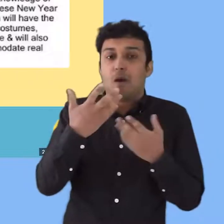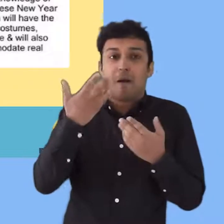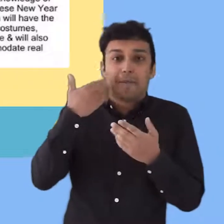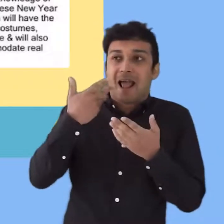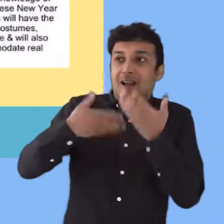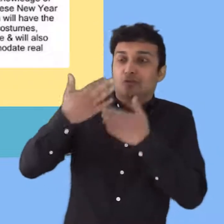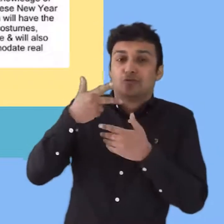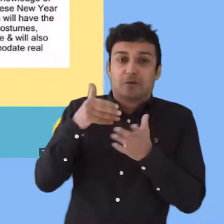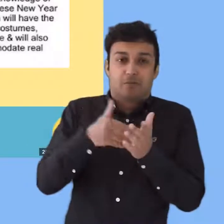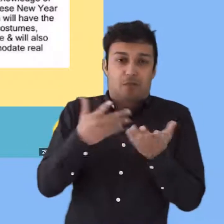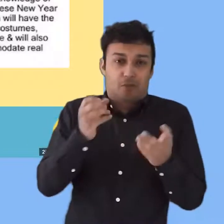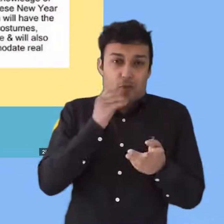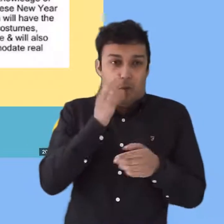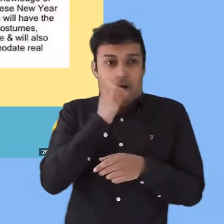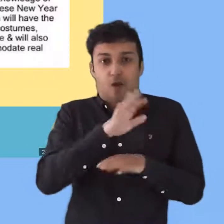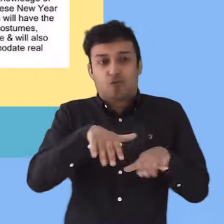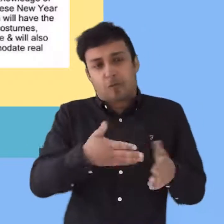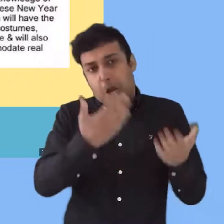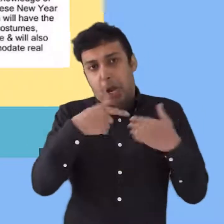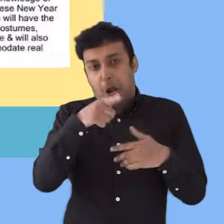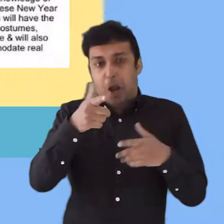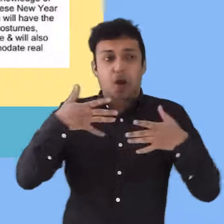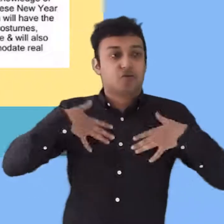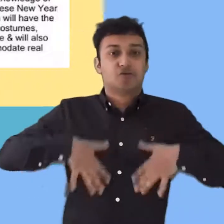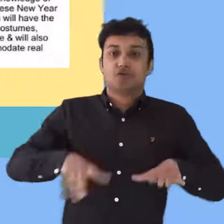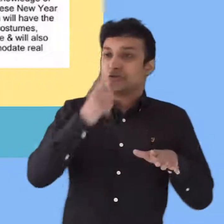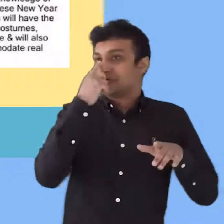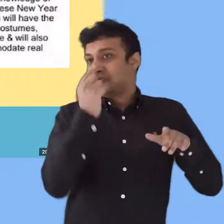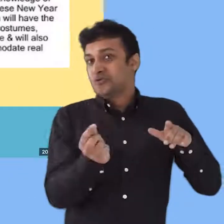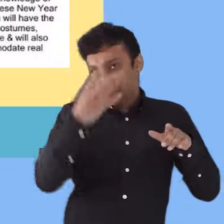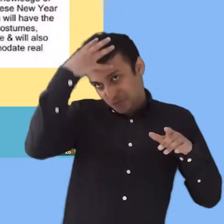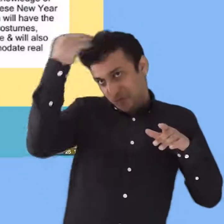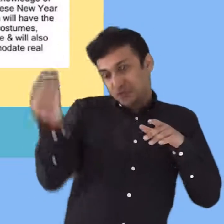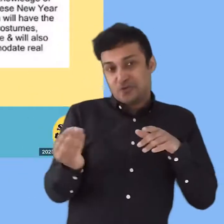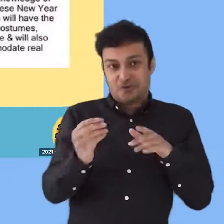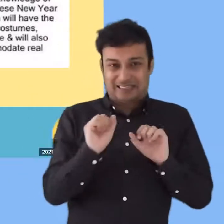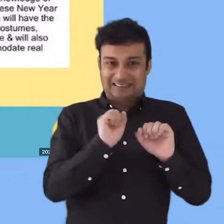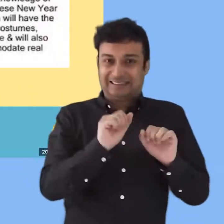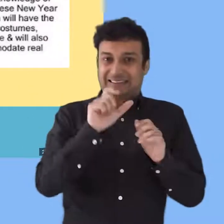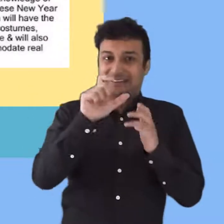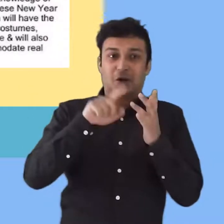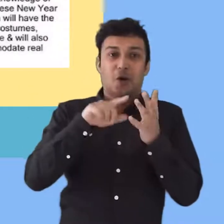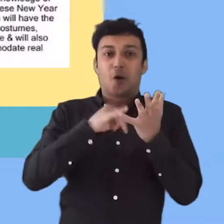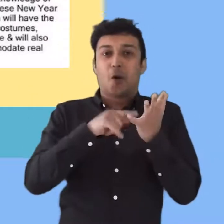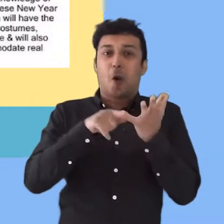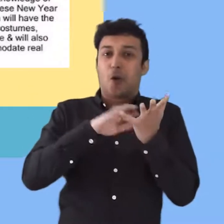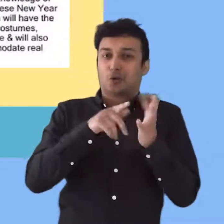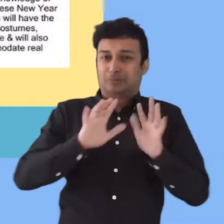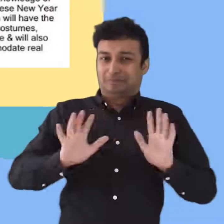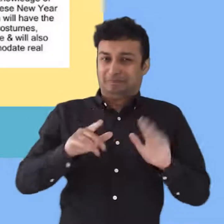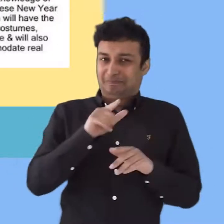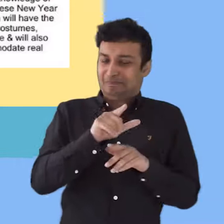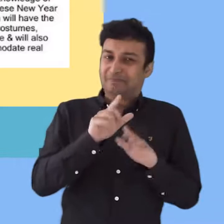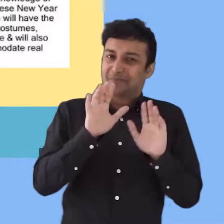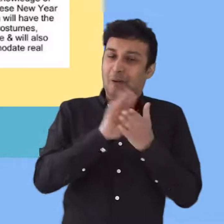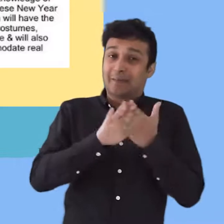History Month. You're not going to ask children to dress up in a costume that's supposed to represent that culture. So you can